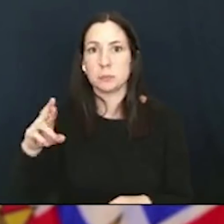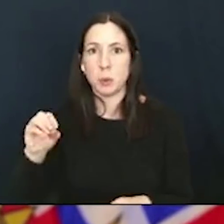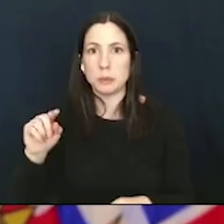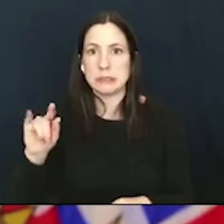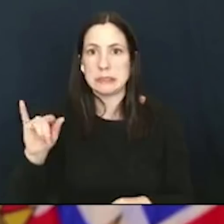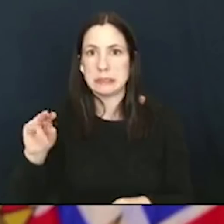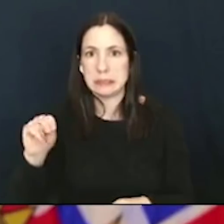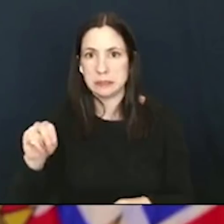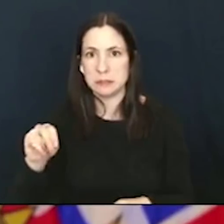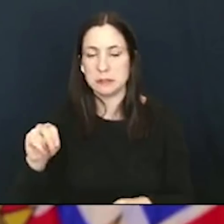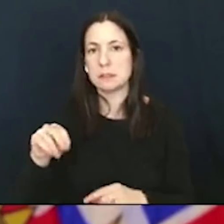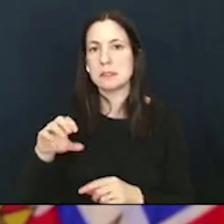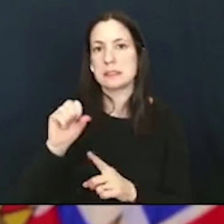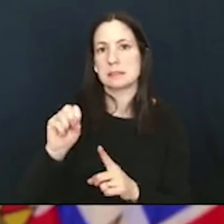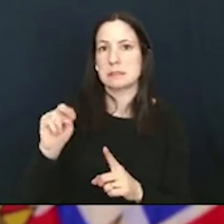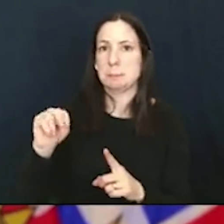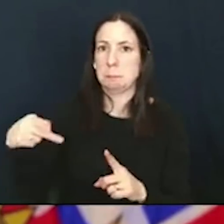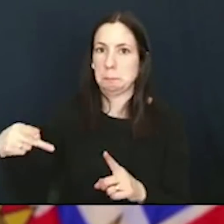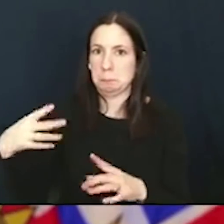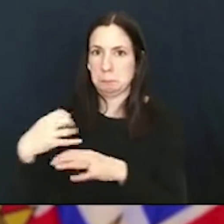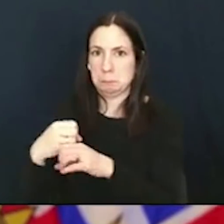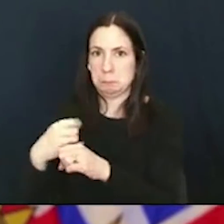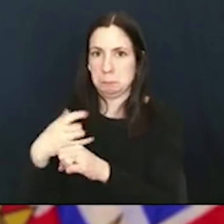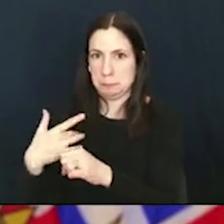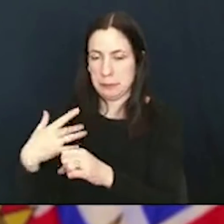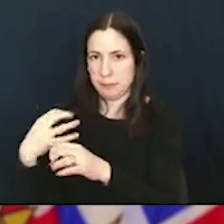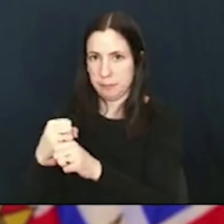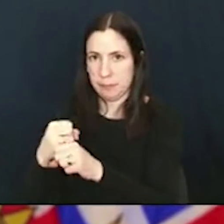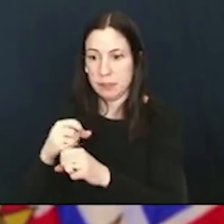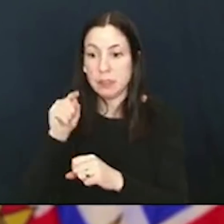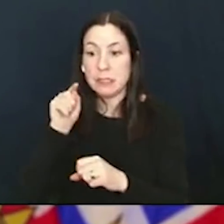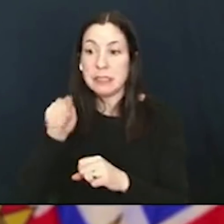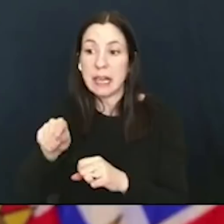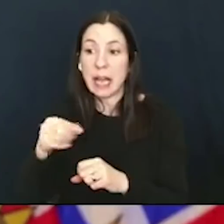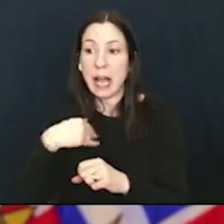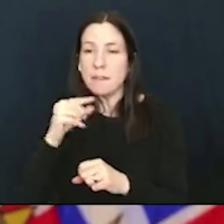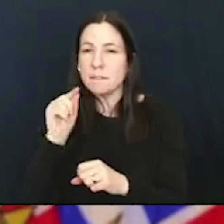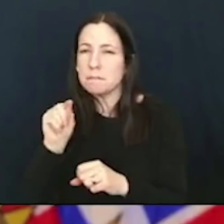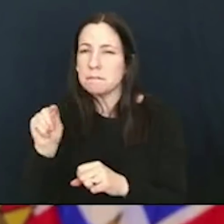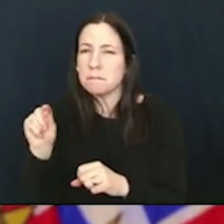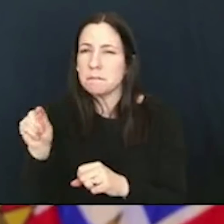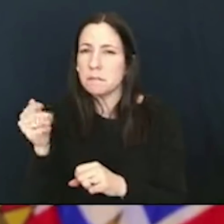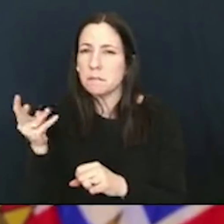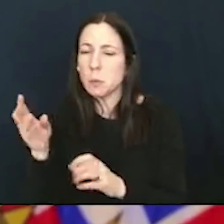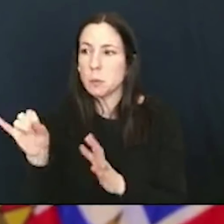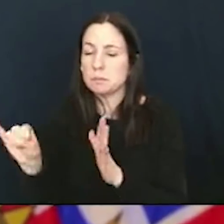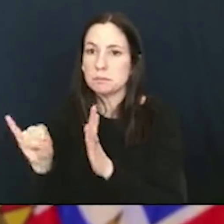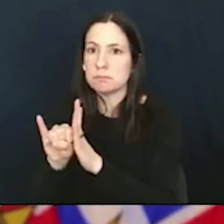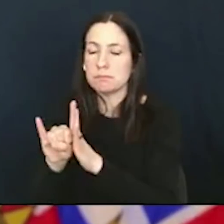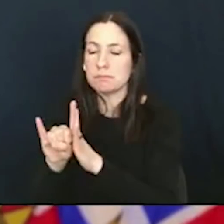concerned about that are associated with these variants of concern. And the main one we're looking at is the